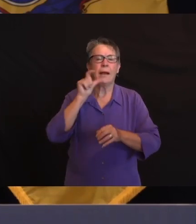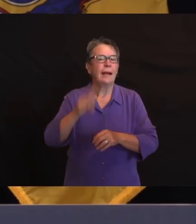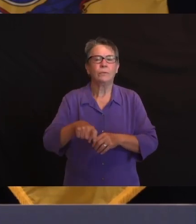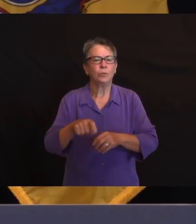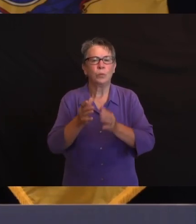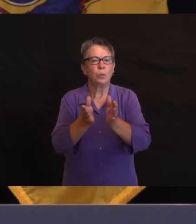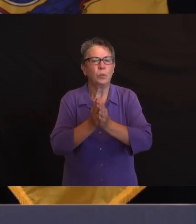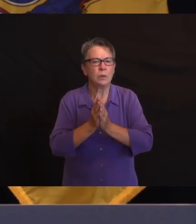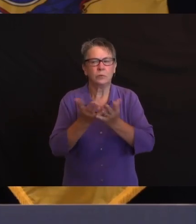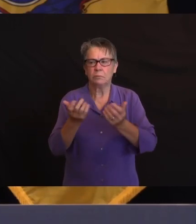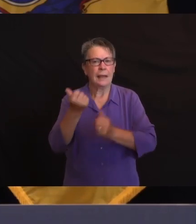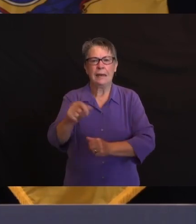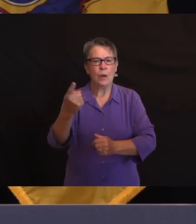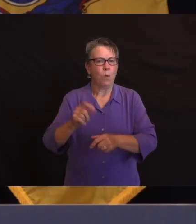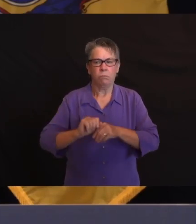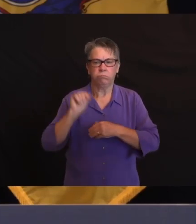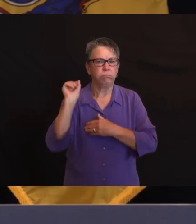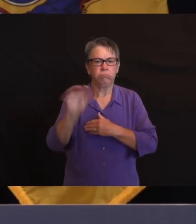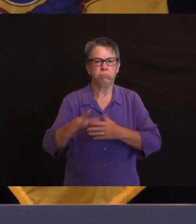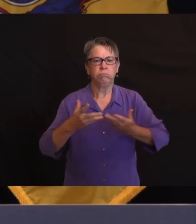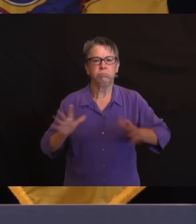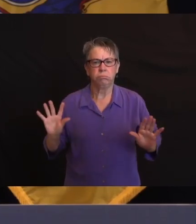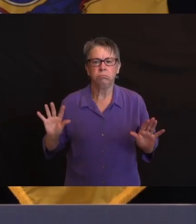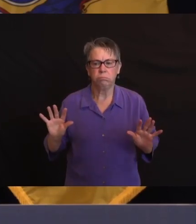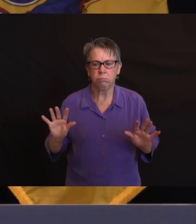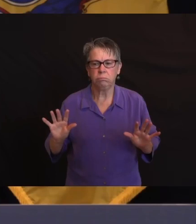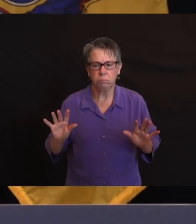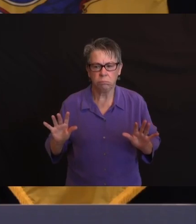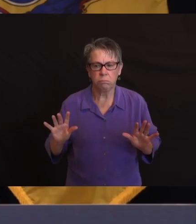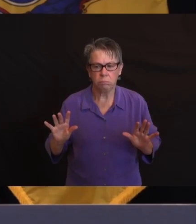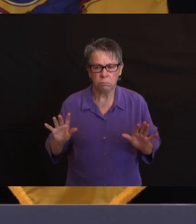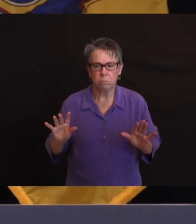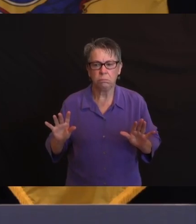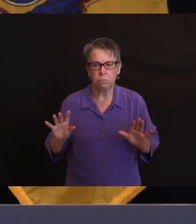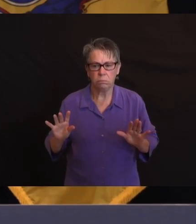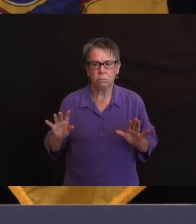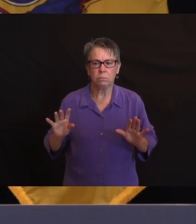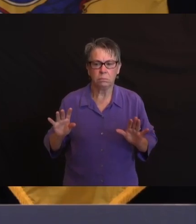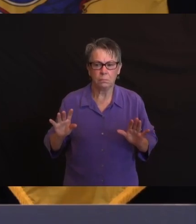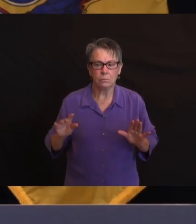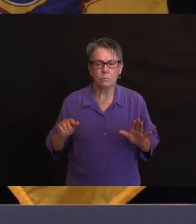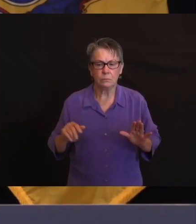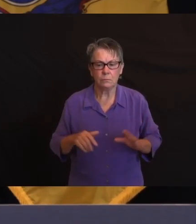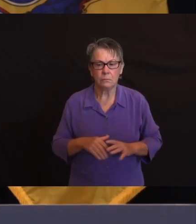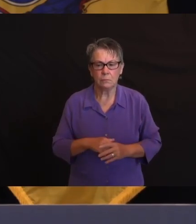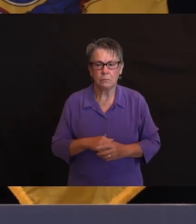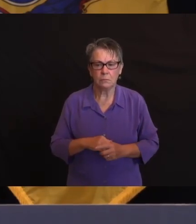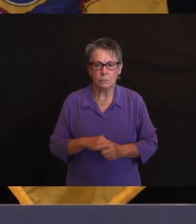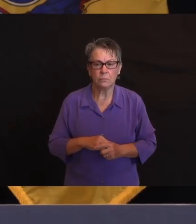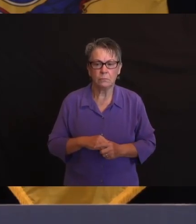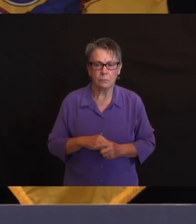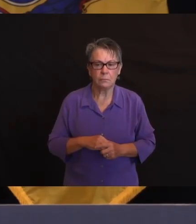Polling capacity will not just be an aspiration, it'll be a reality, to either hand your ballot in or show